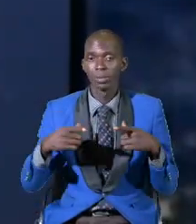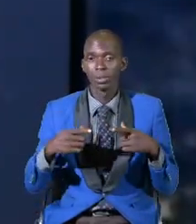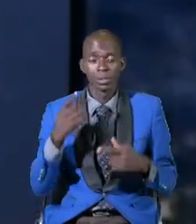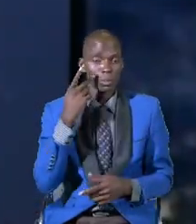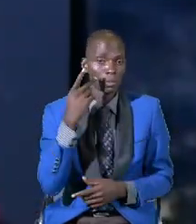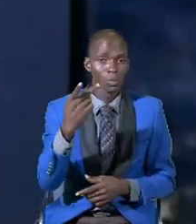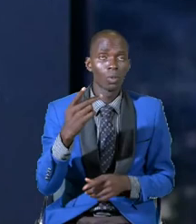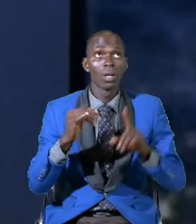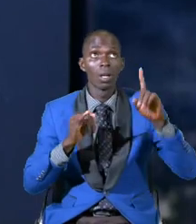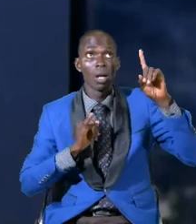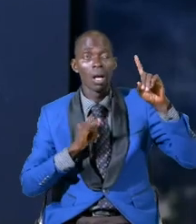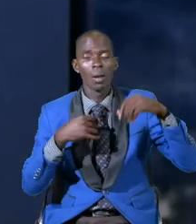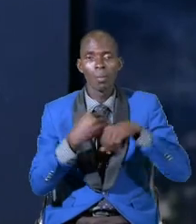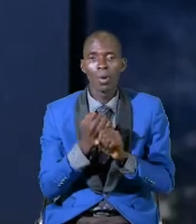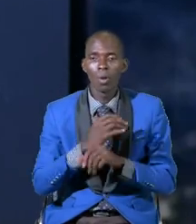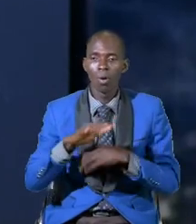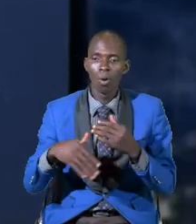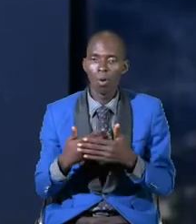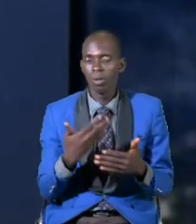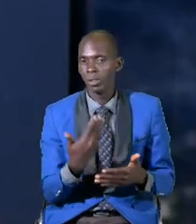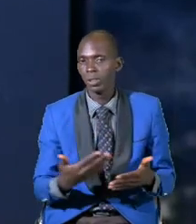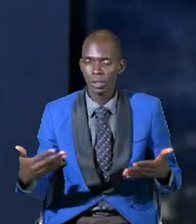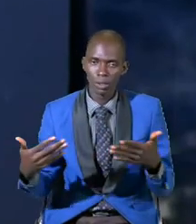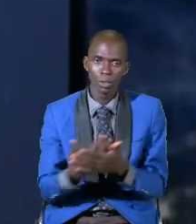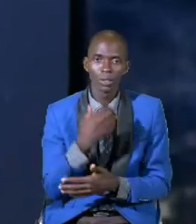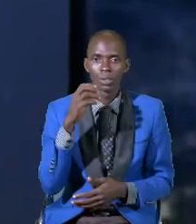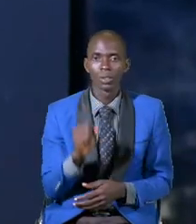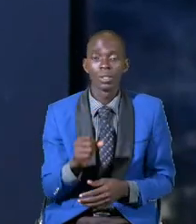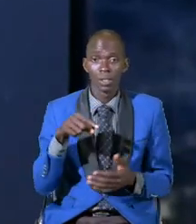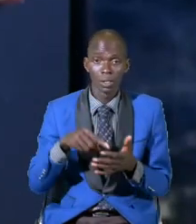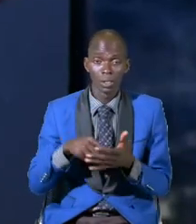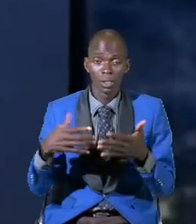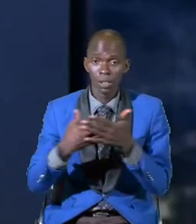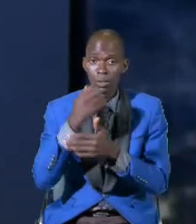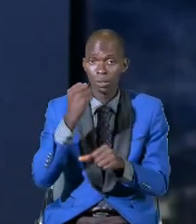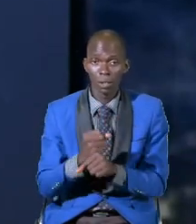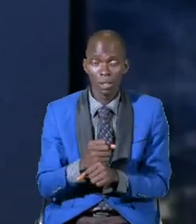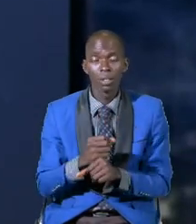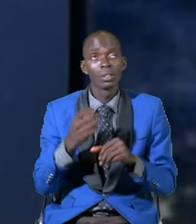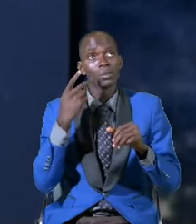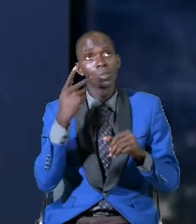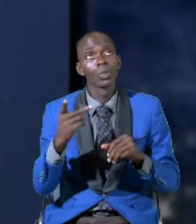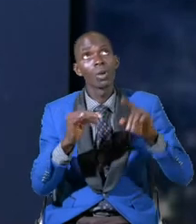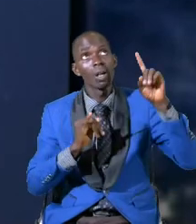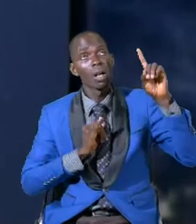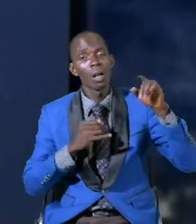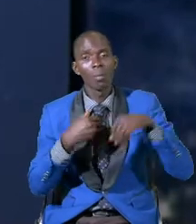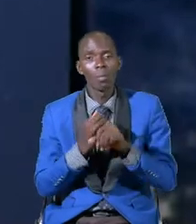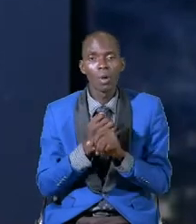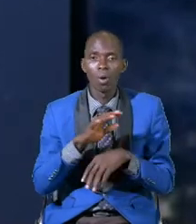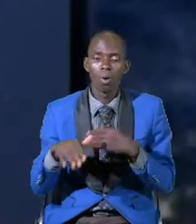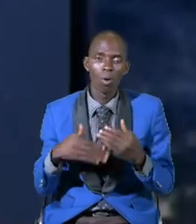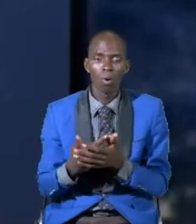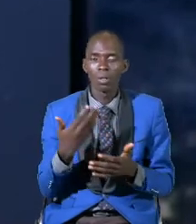I make all things new. This new year, behold, I make all